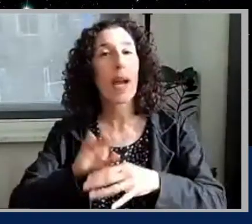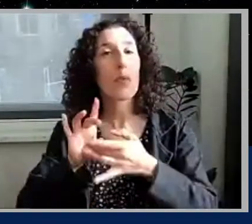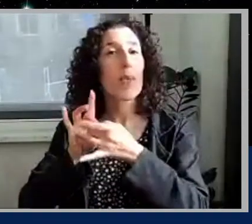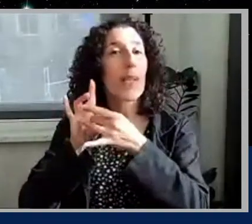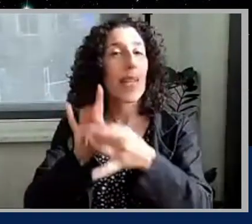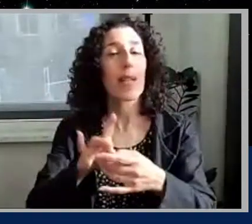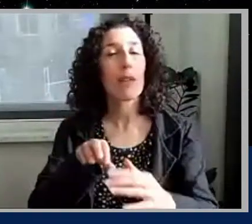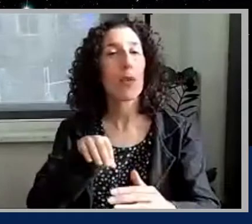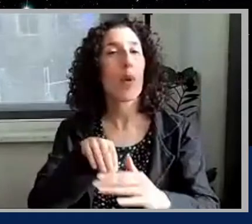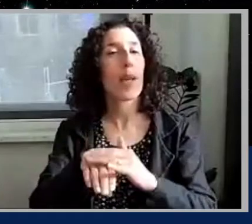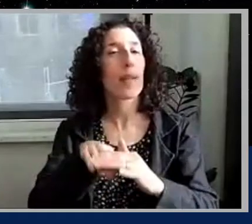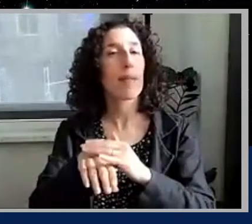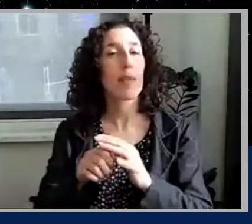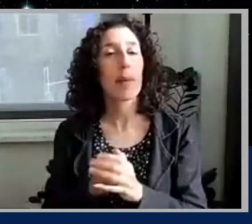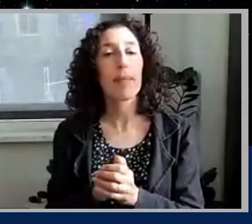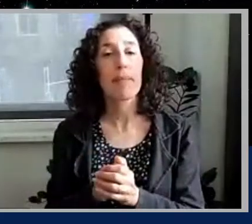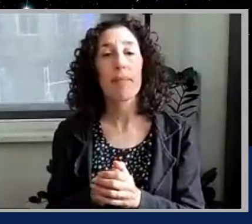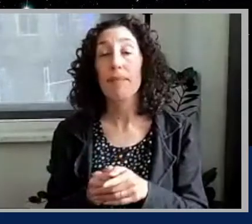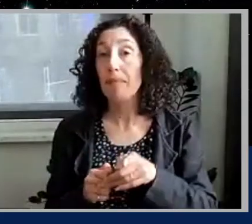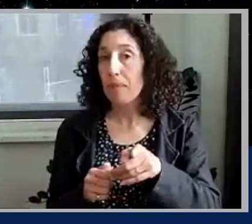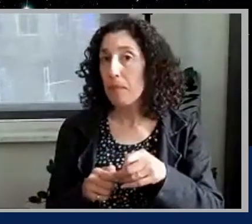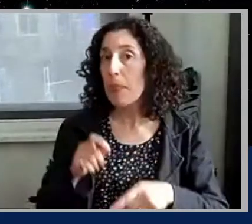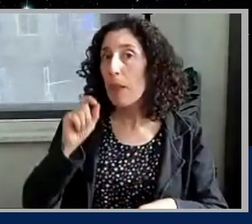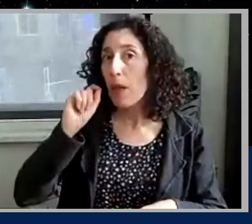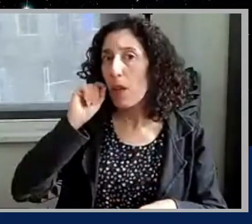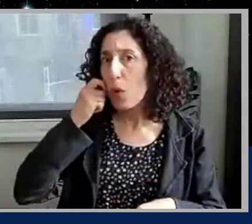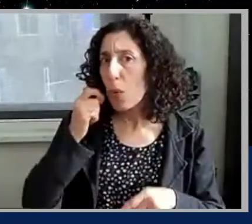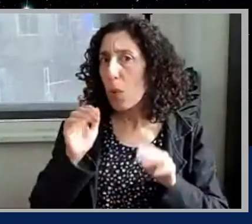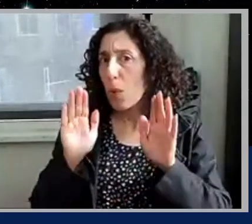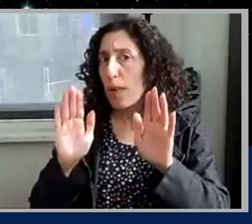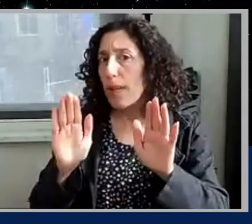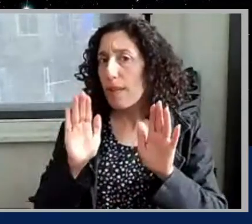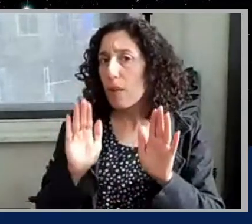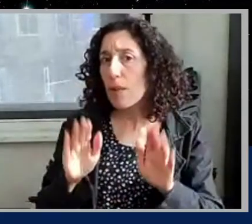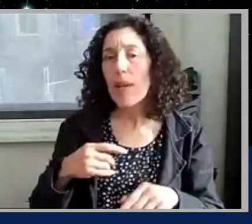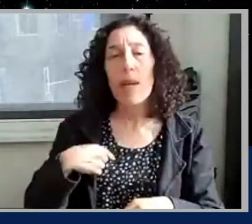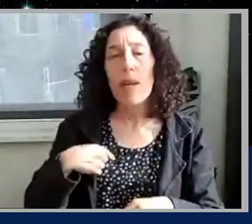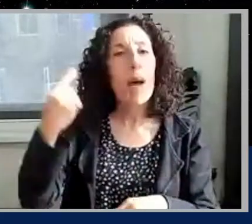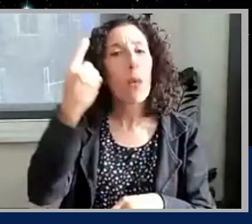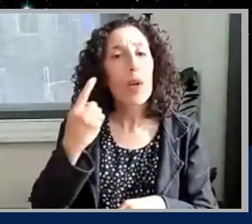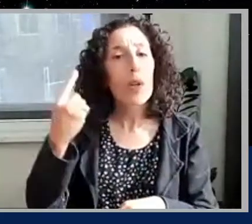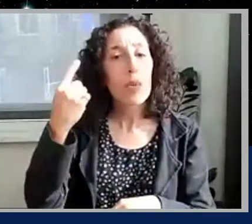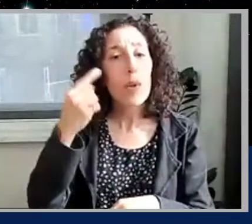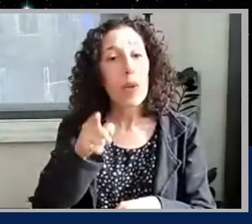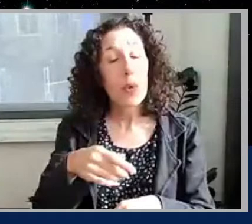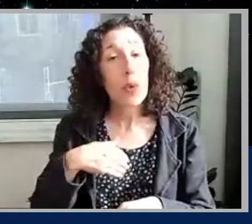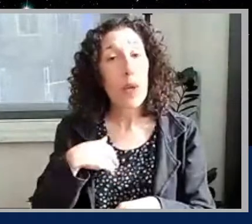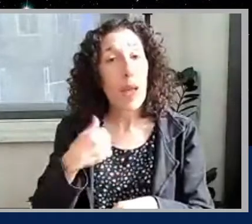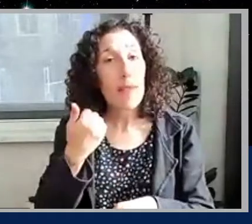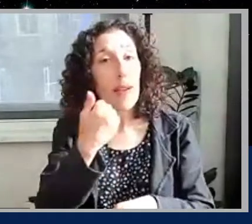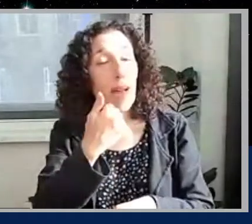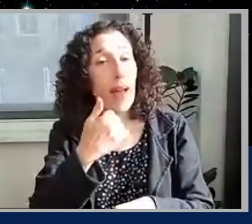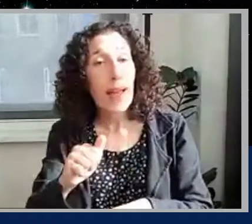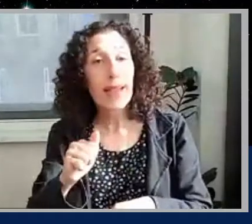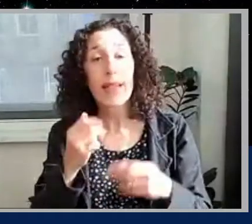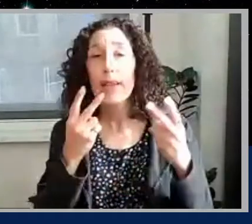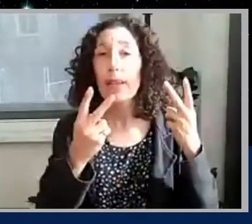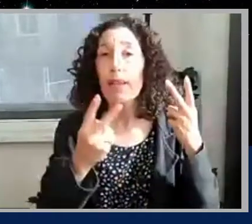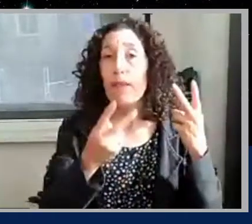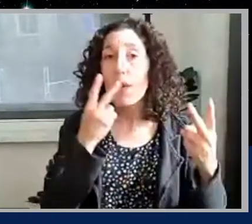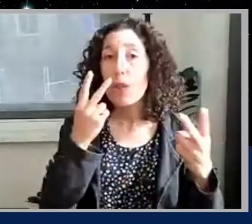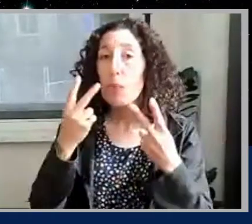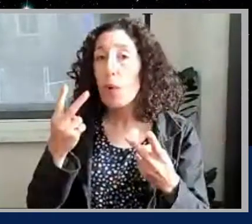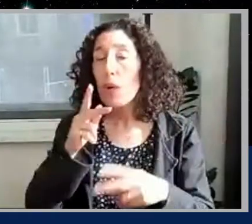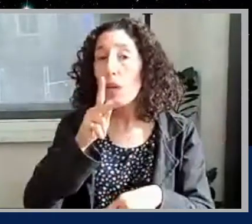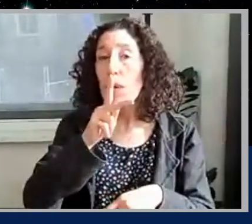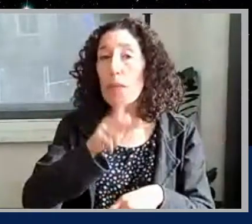have visuals that you want to support anything that you're saying, feel free to call them out to DOS while we're talking. But